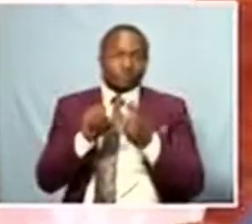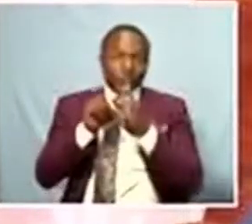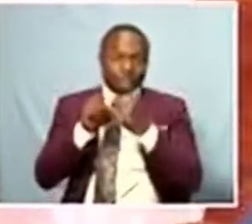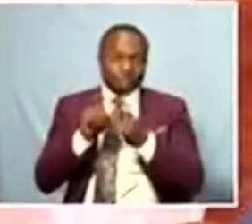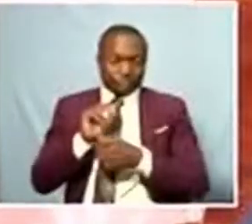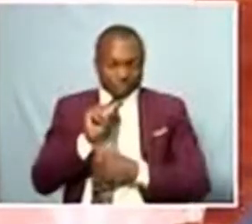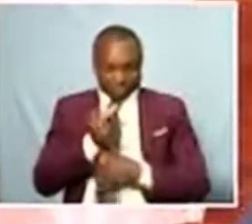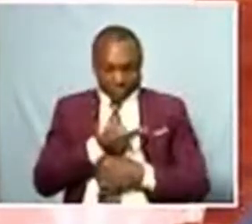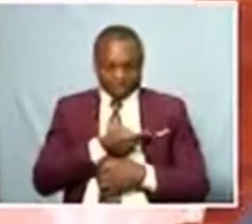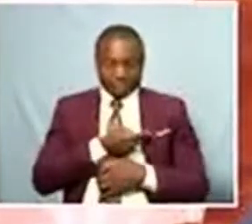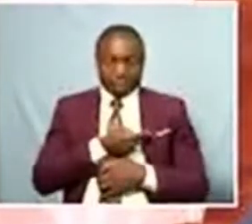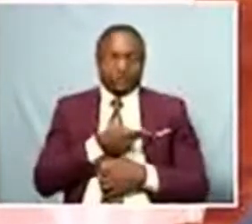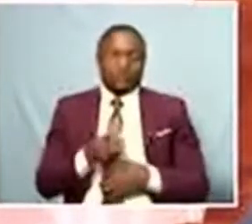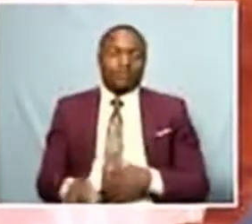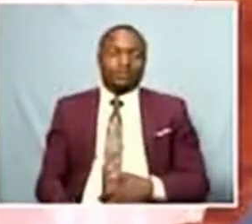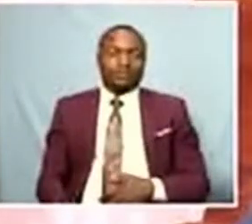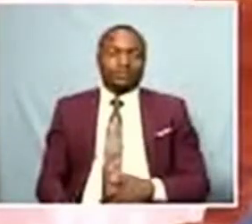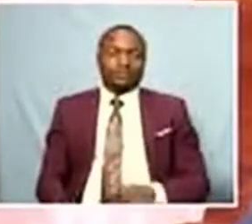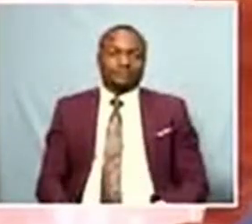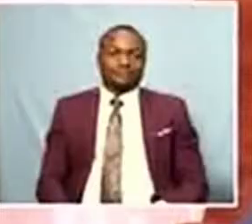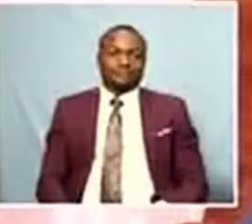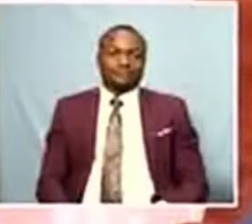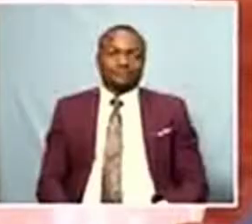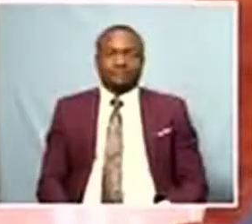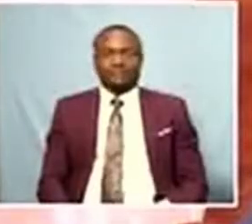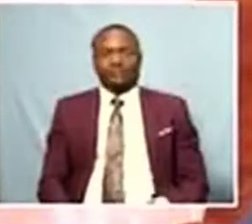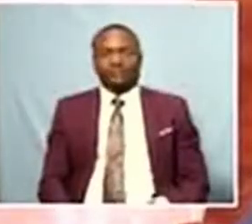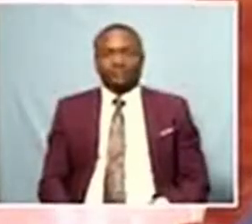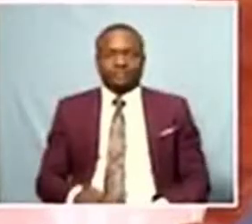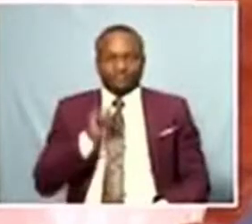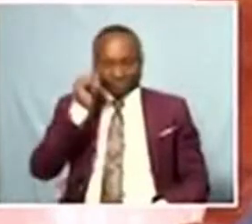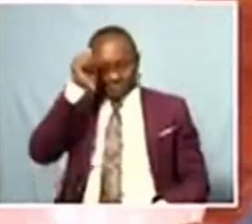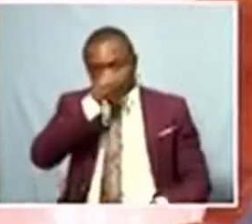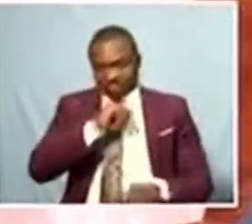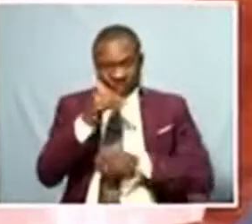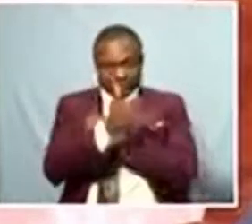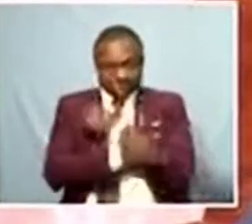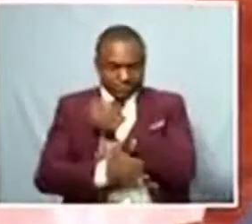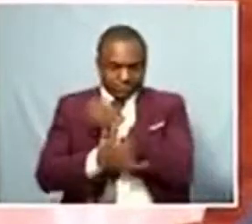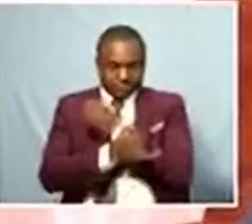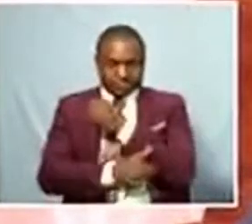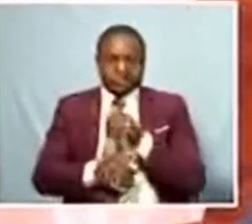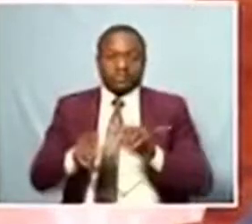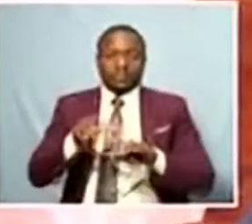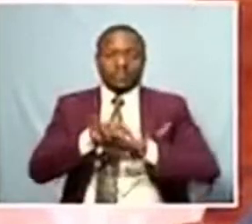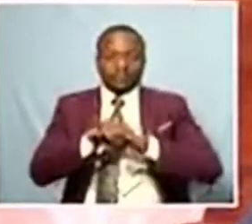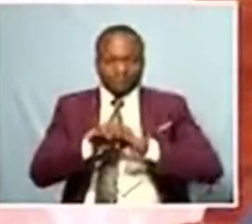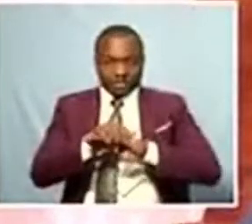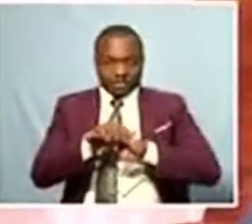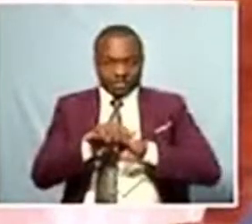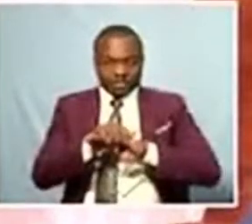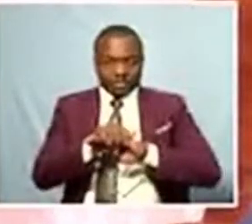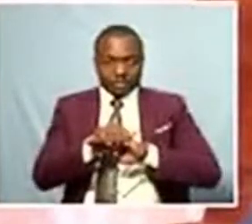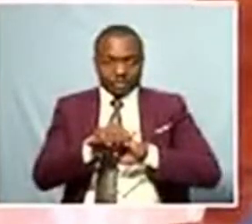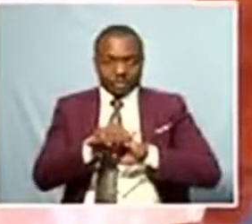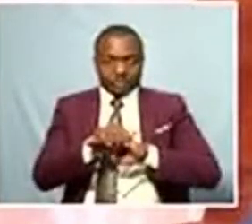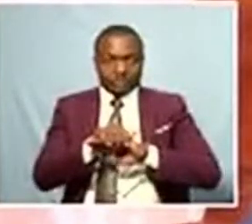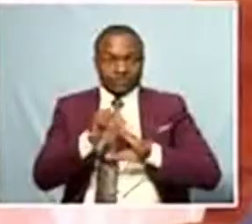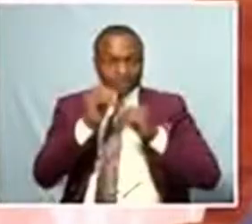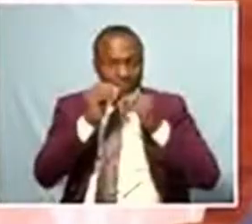of us, unfortunately, African countries. The British are issuing